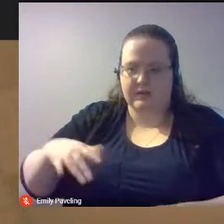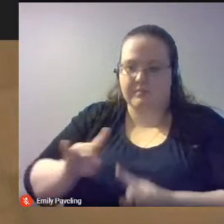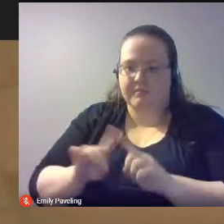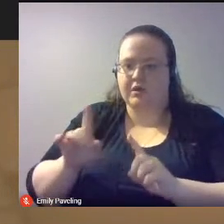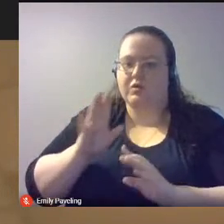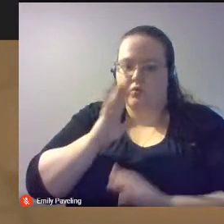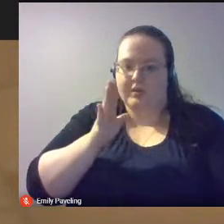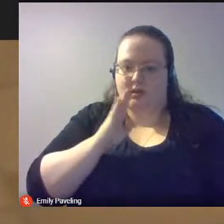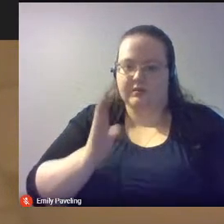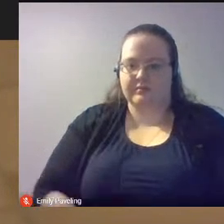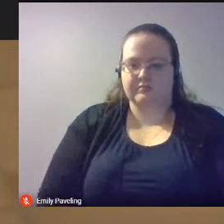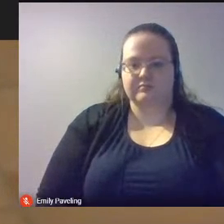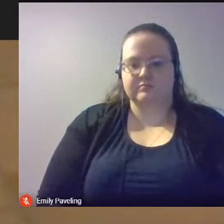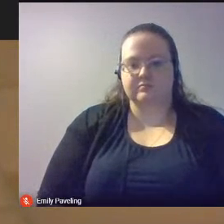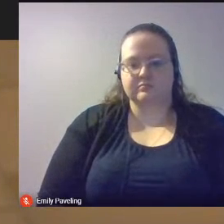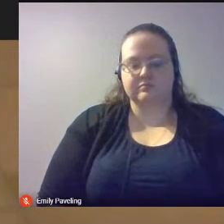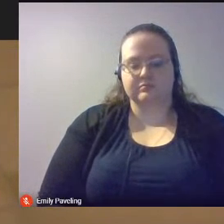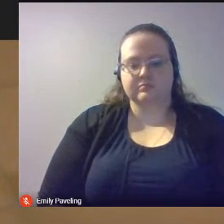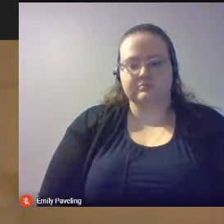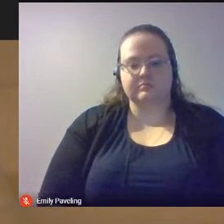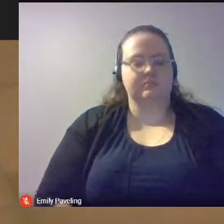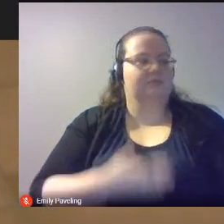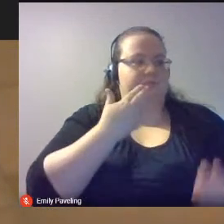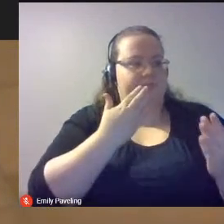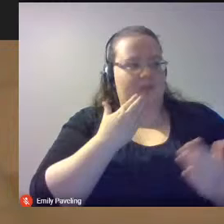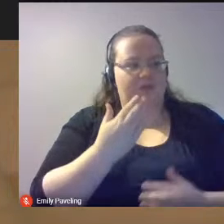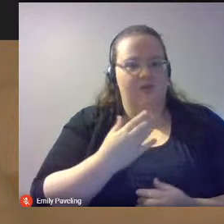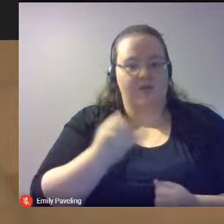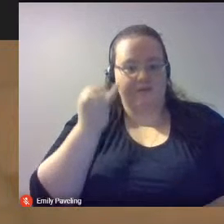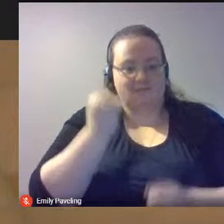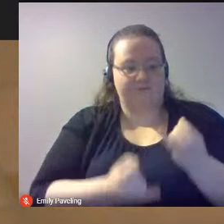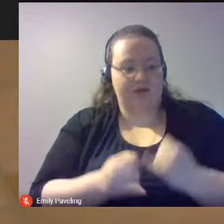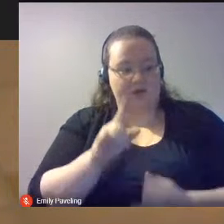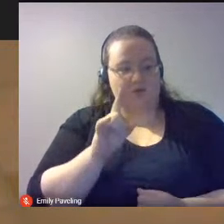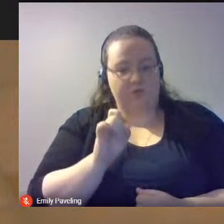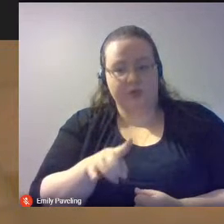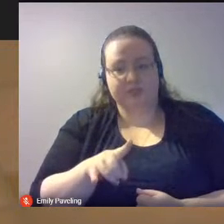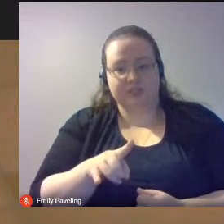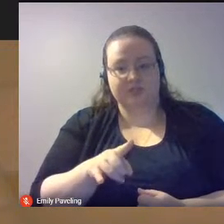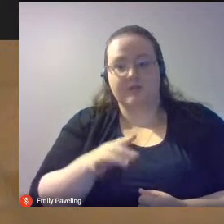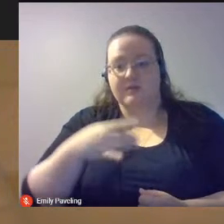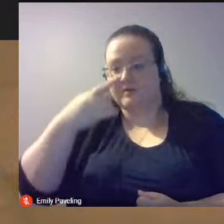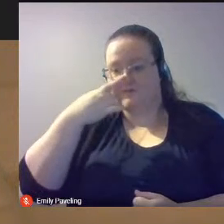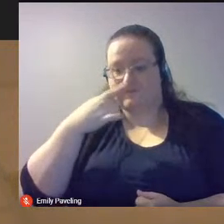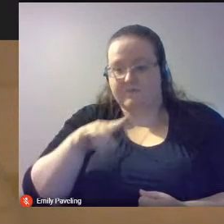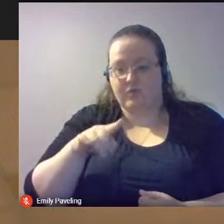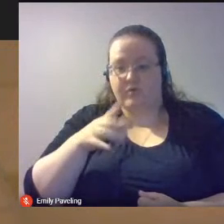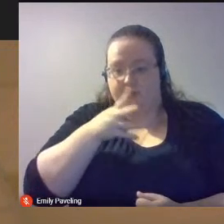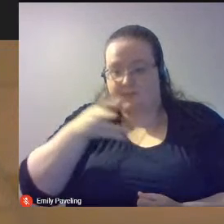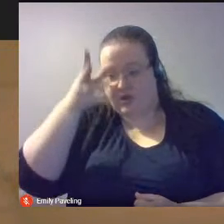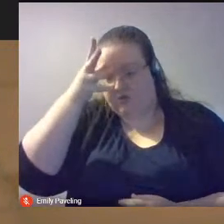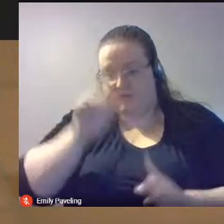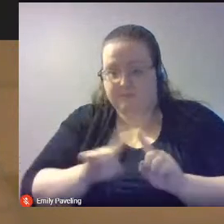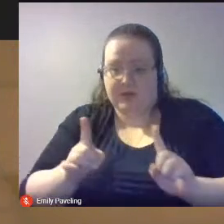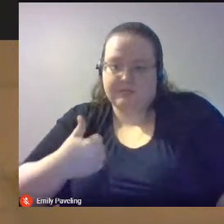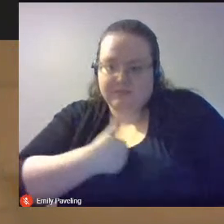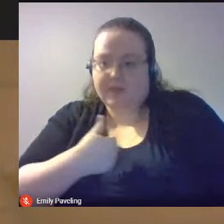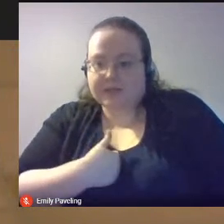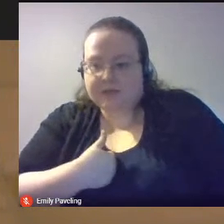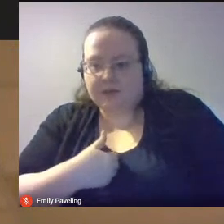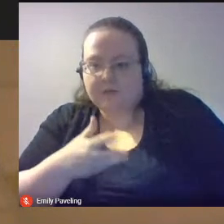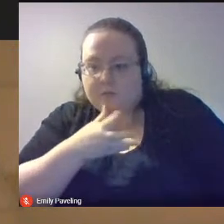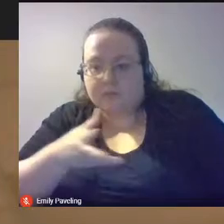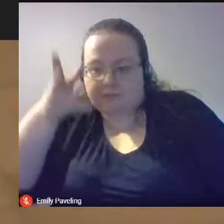Okay, thank you. And my last question, I'm going to ask on behalf of our parents, but I'm also going to ask as a parent. If one of